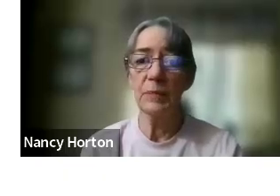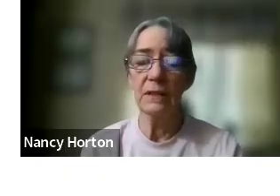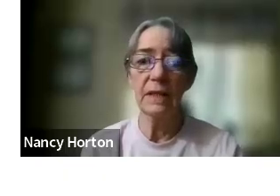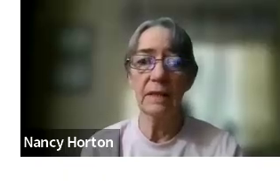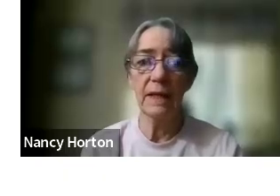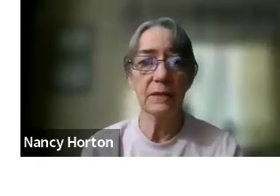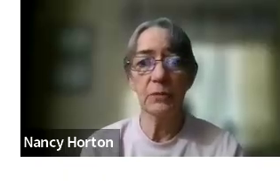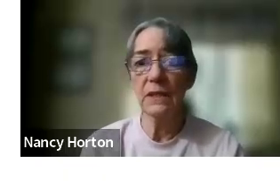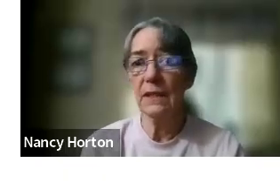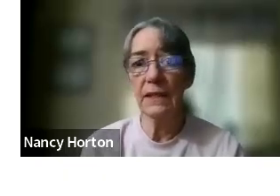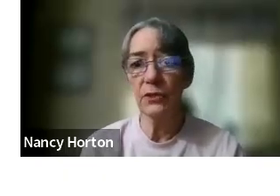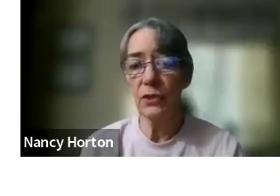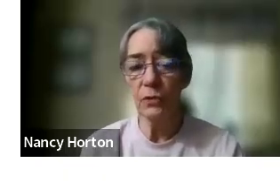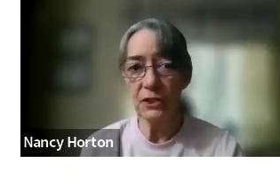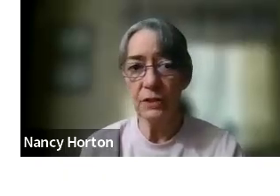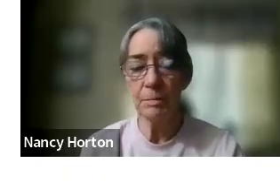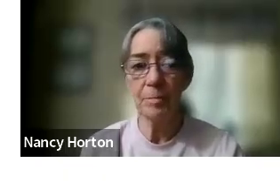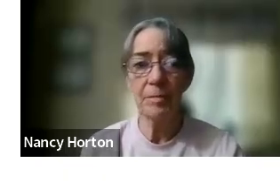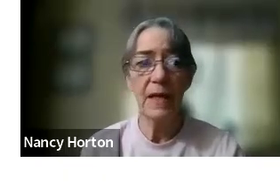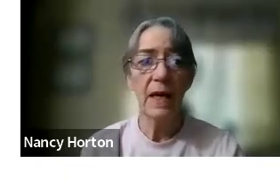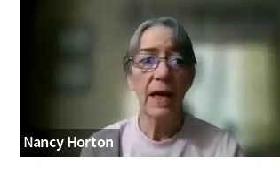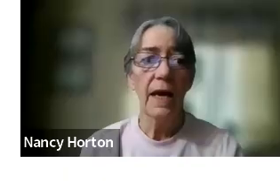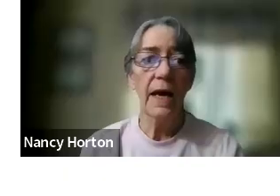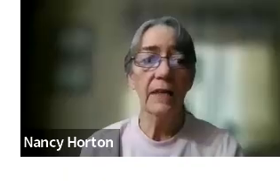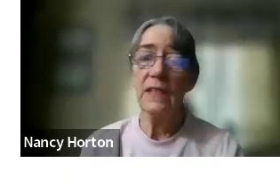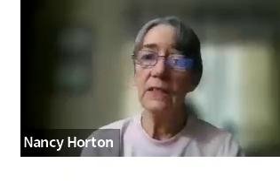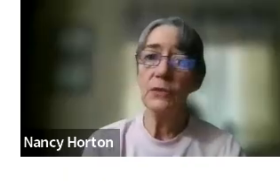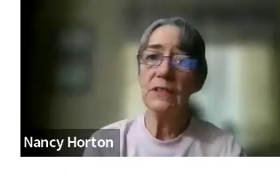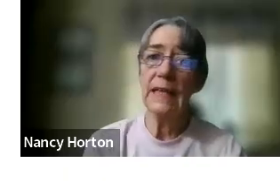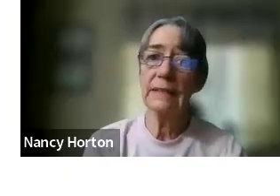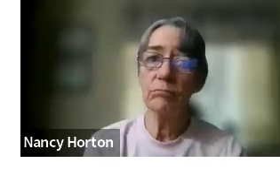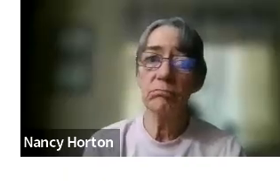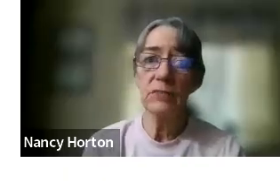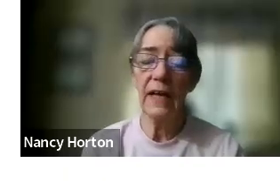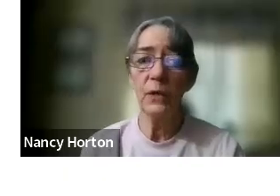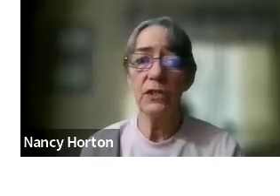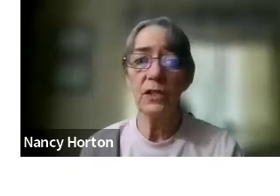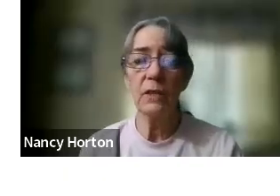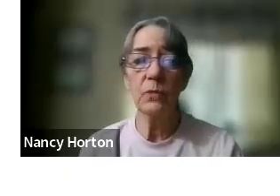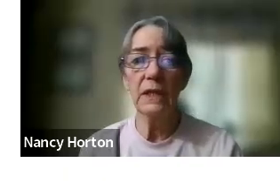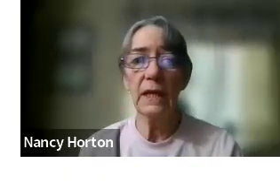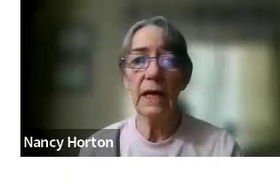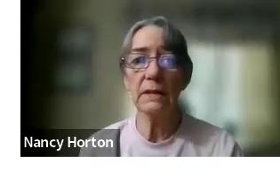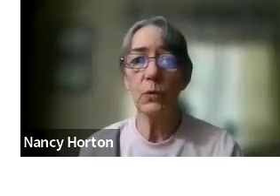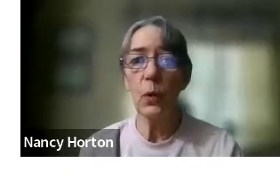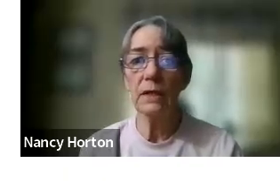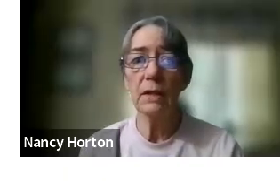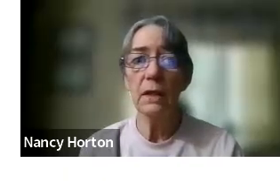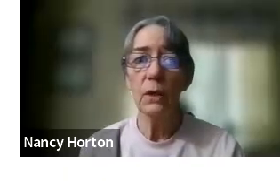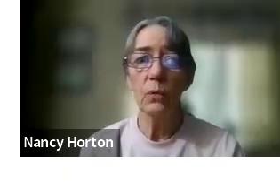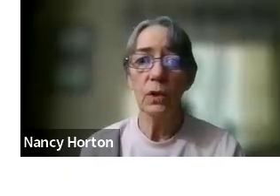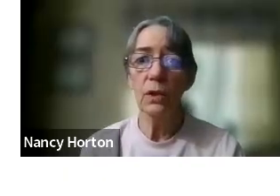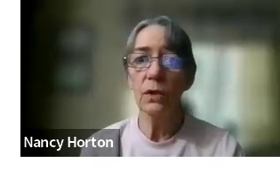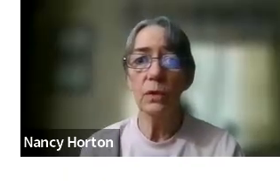a disability, and that's really a yes or no question. And if the answer is yes to that question, then we can ask